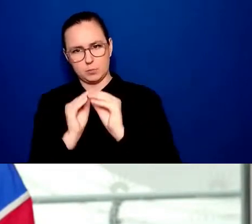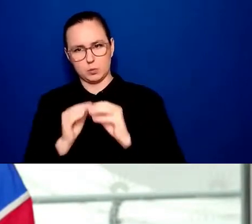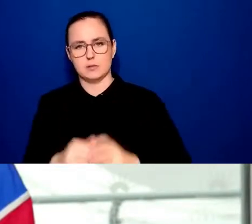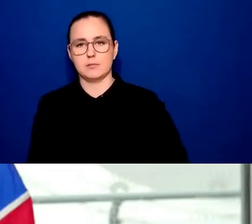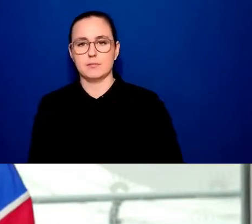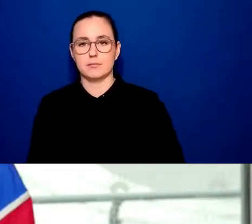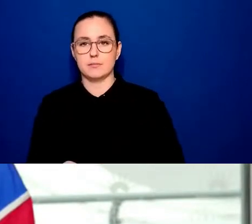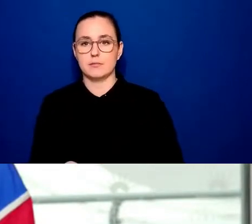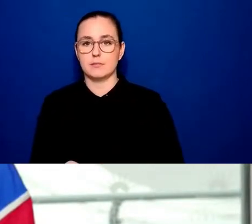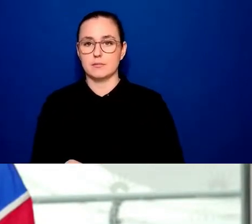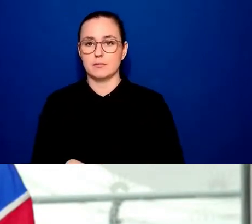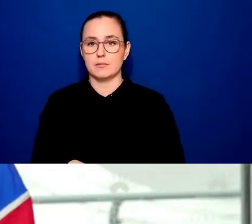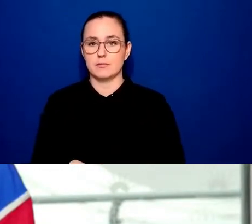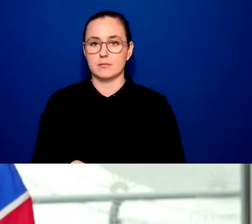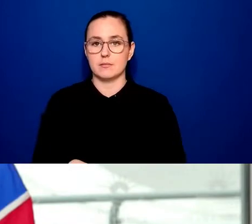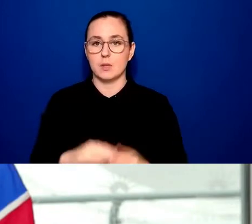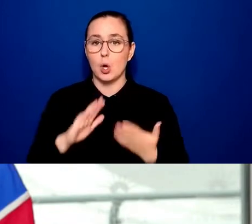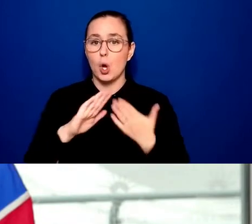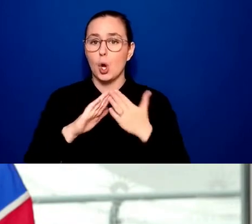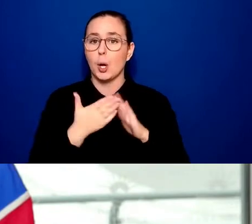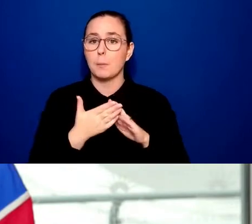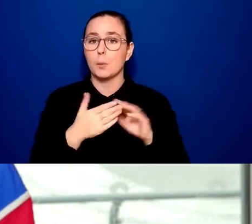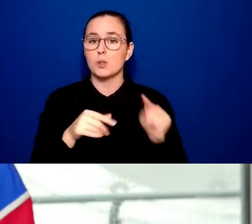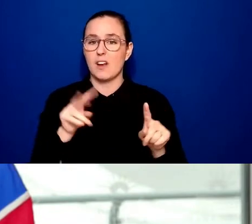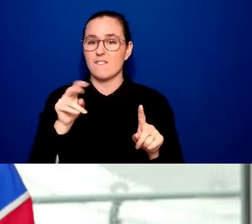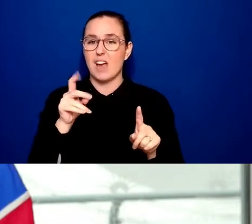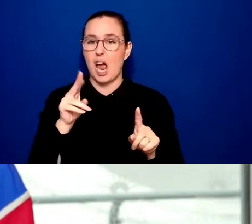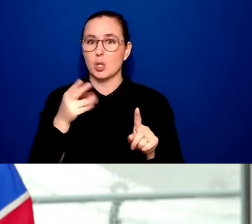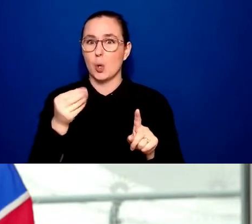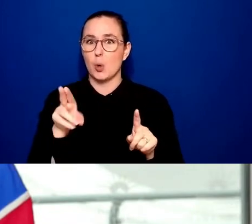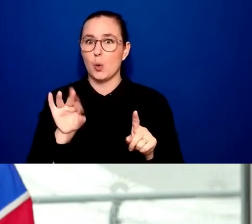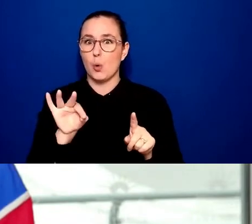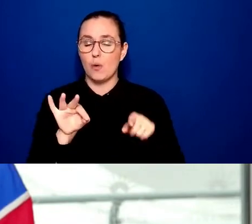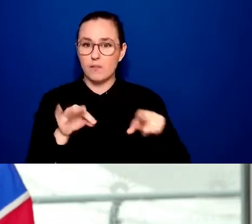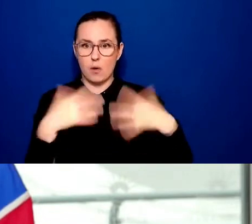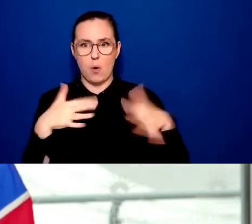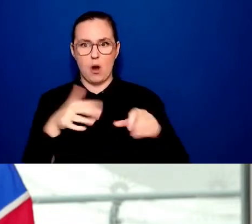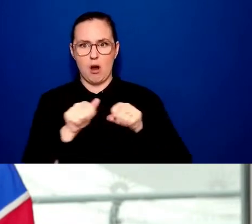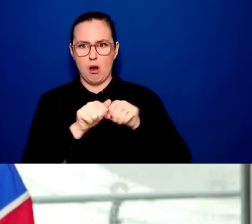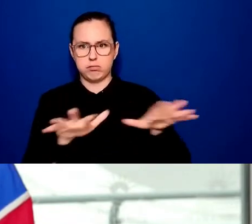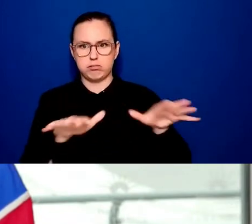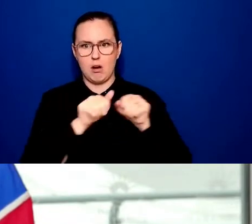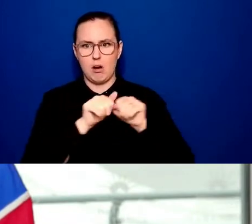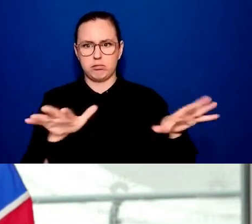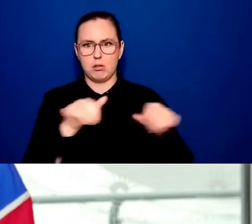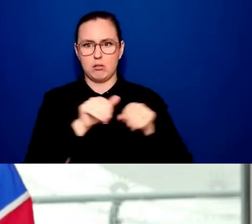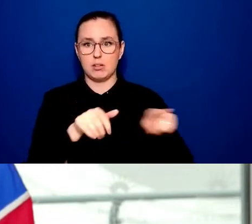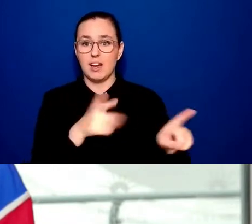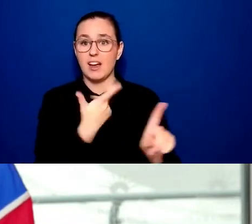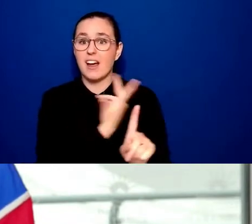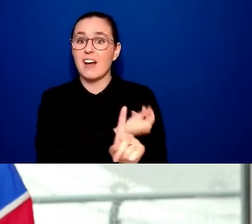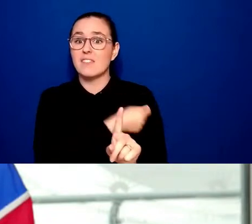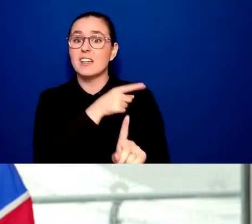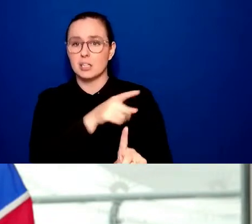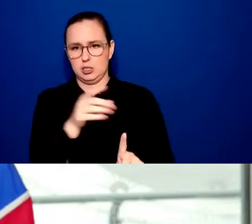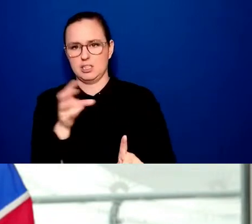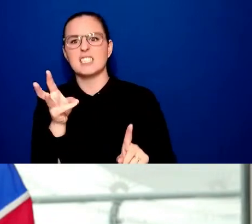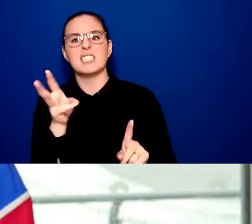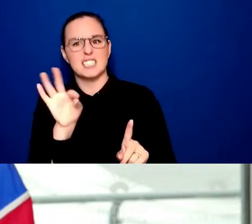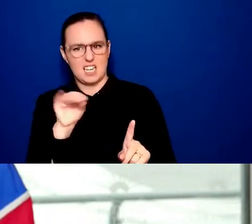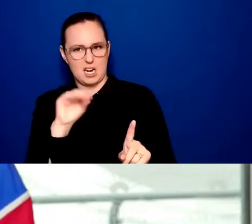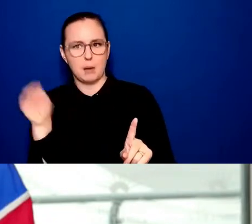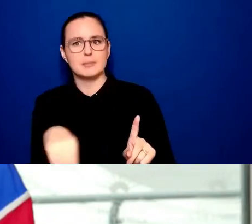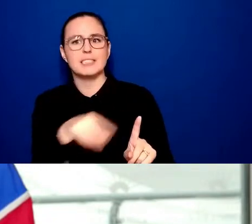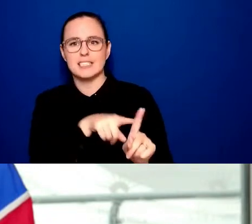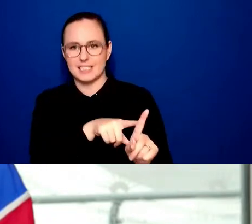the highest per capita number of cases this past week. Immunization rate is 68.3% in the community health service area in Vanderhoof, and in